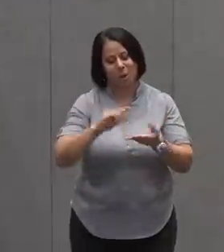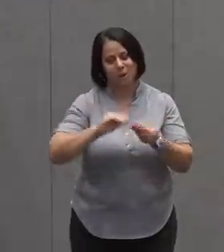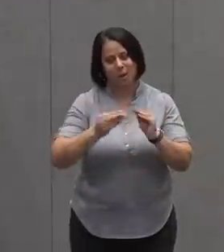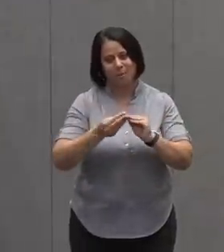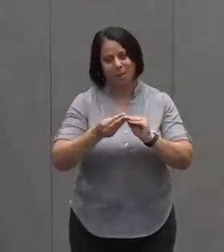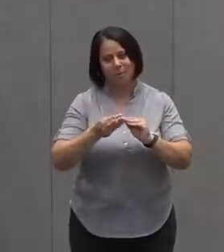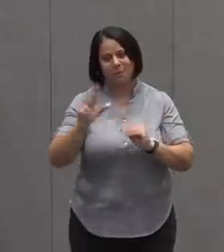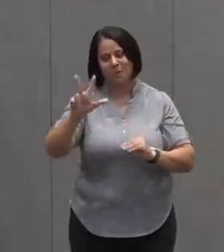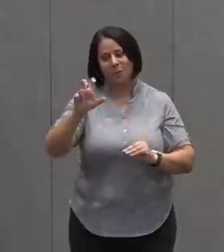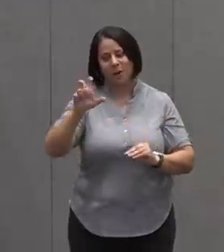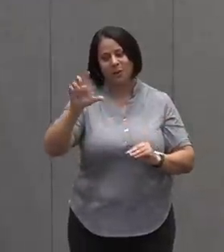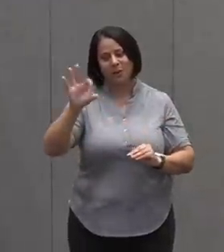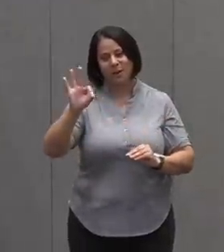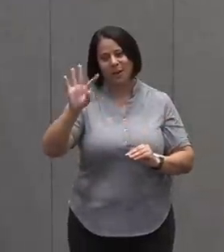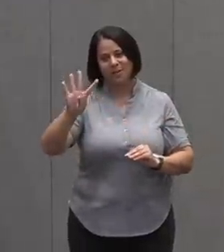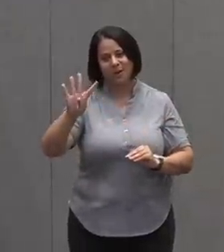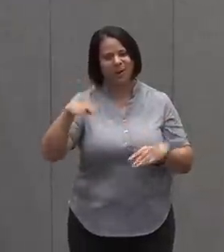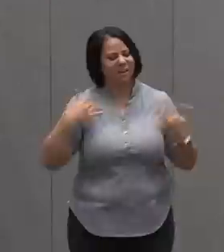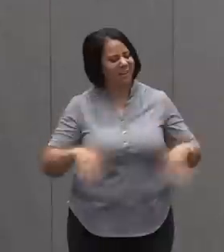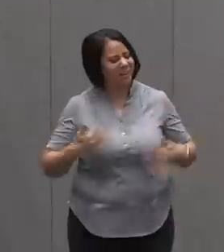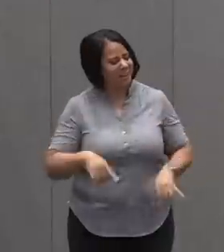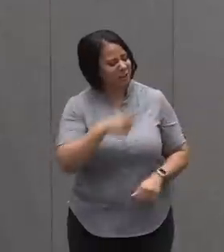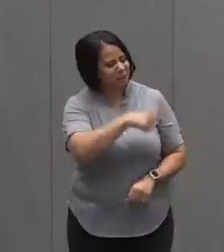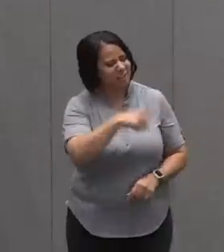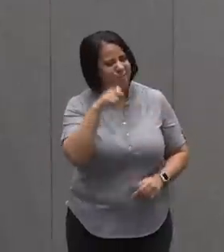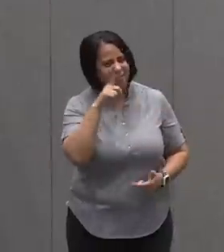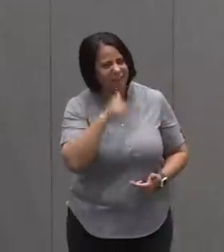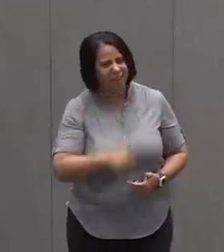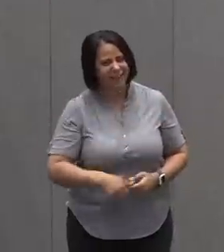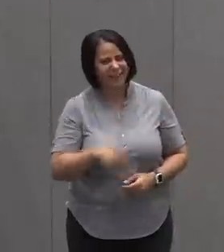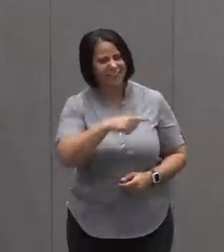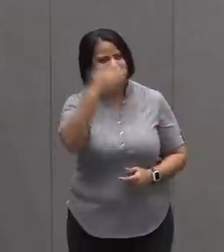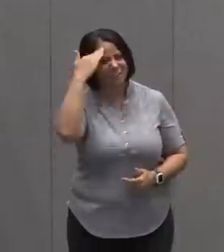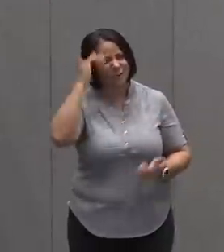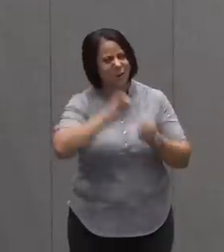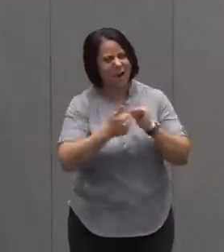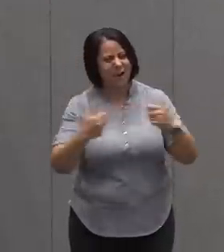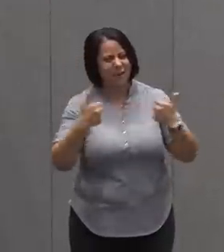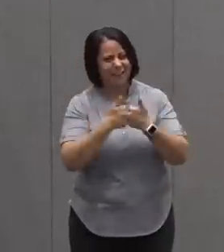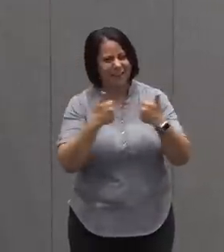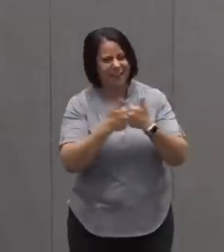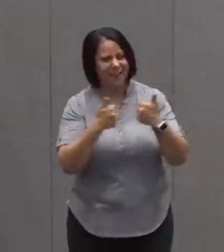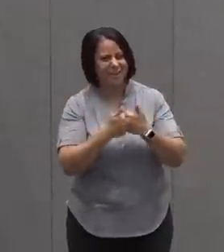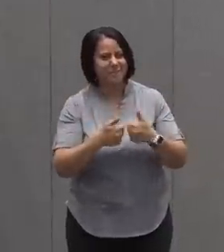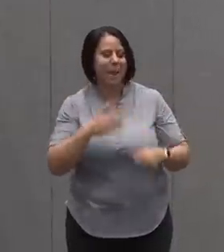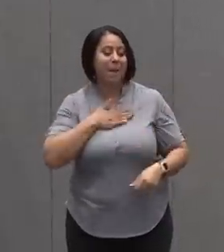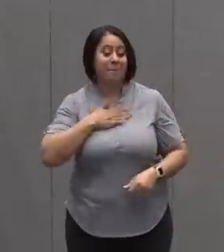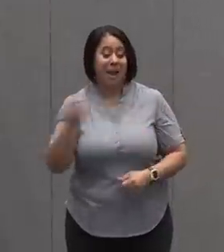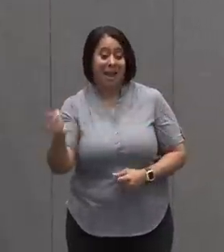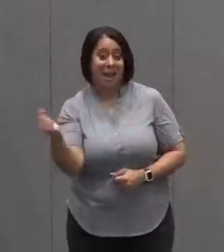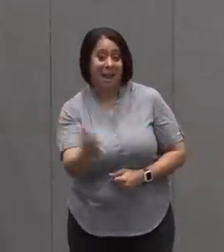394. She has all the luck, man. She has this game down. I've got weighted dice. No.